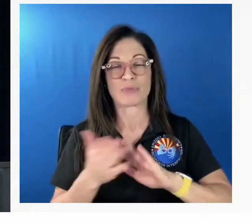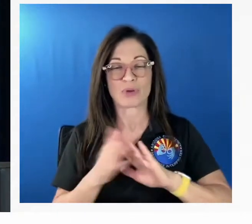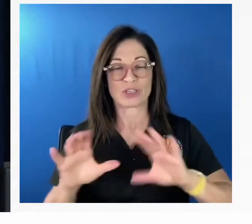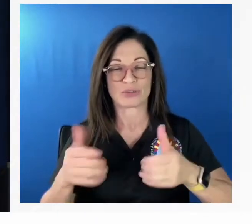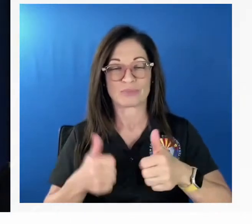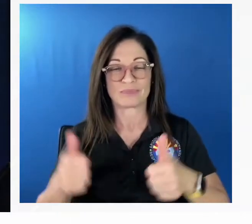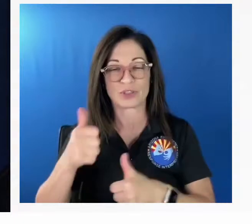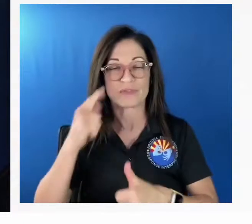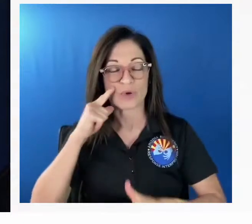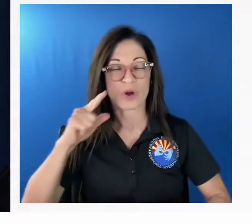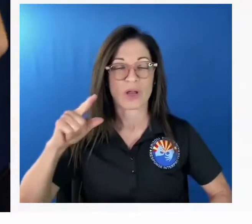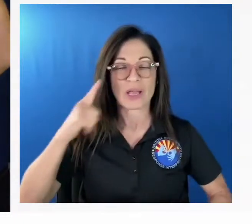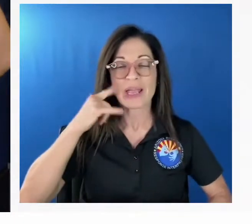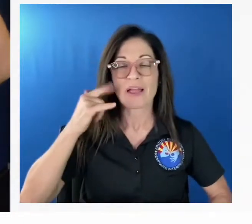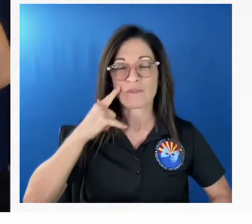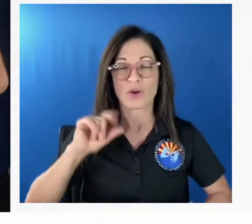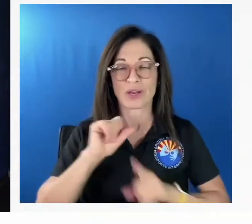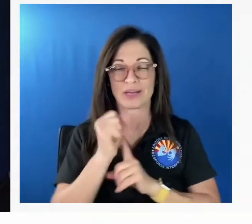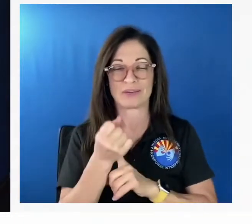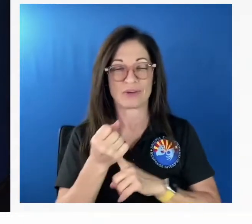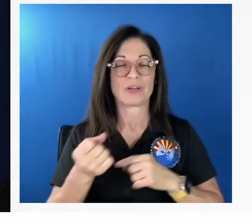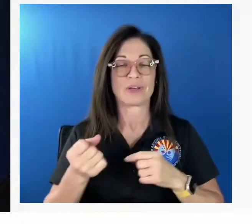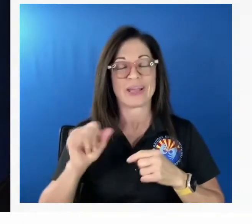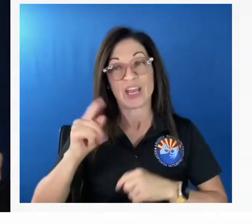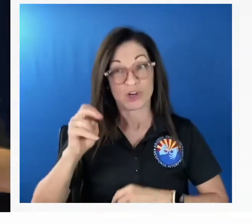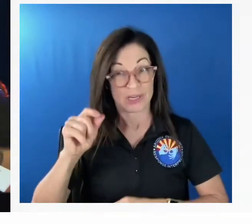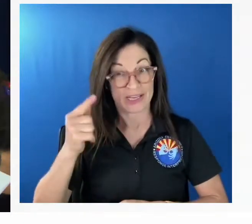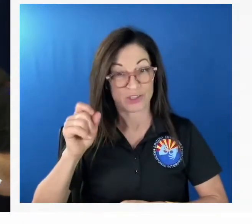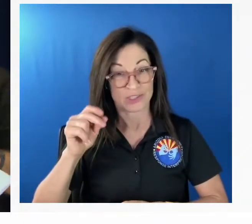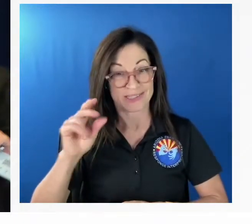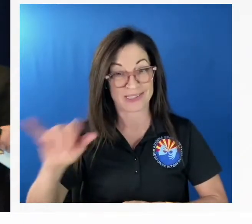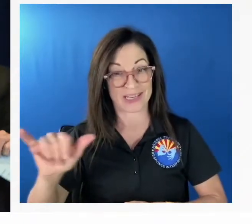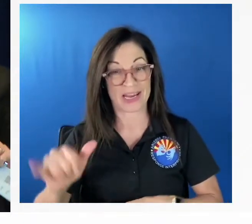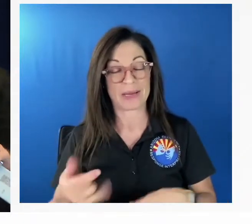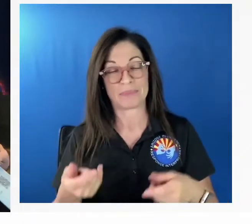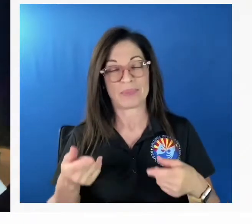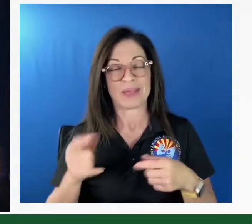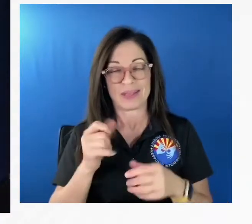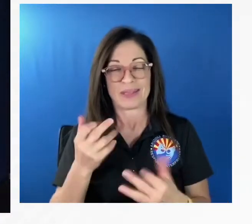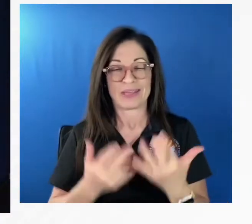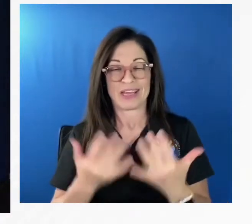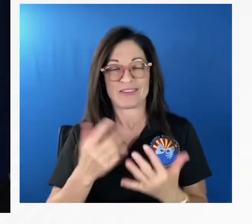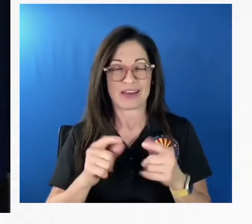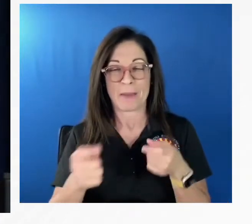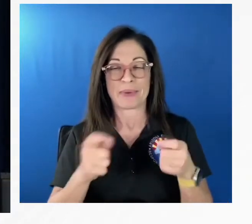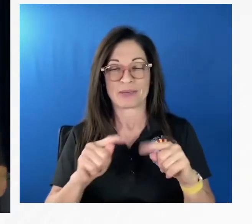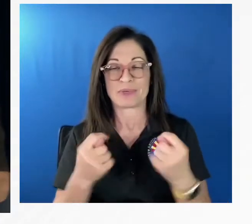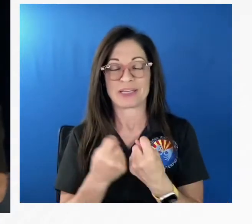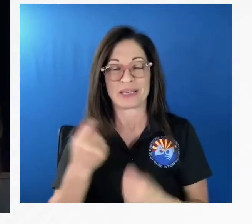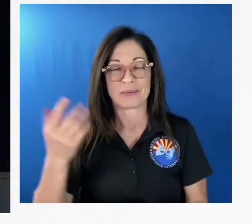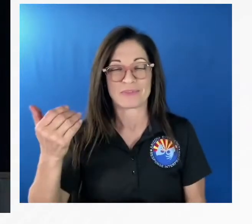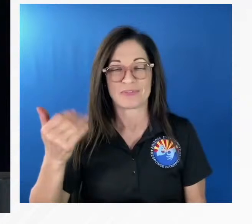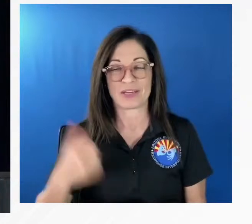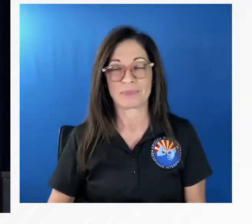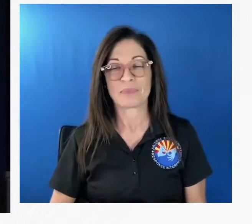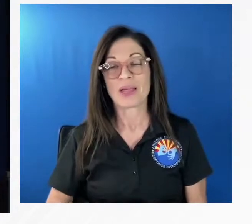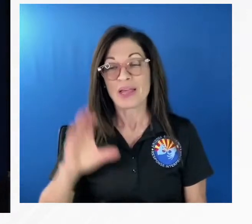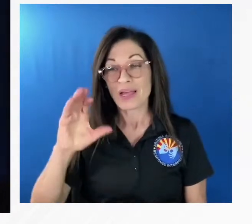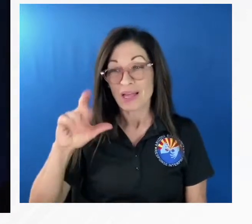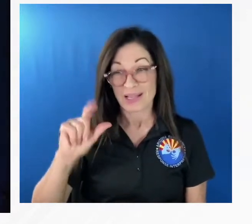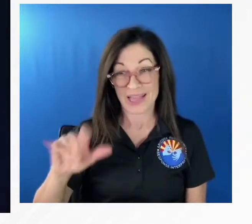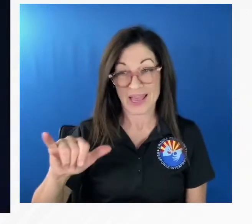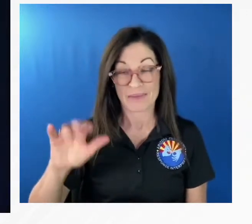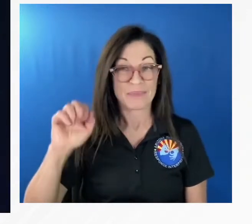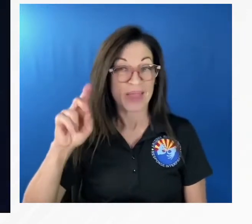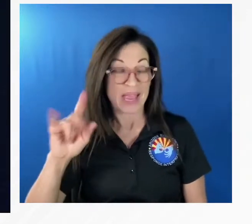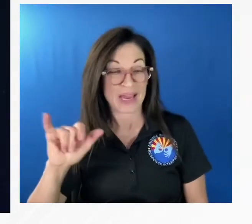Clay and Andy kind of gave you this big high level, right? I'm going to give you the down and the dirty level, that what you guys all came down here to find out what's really going on. But what I will say is that